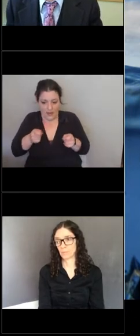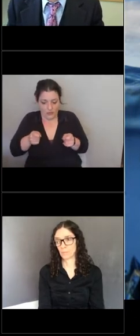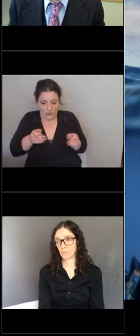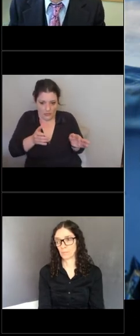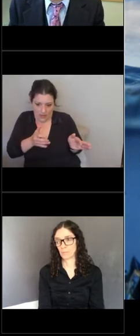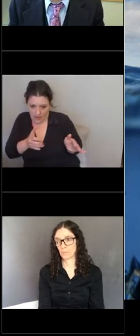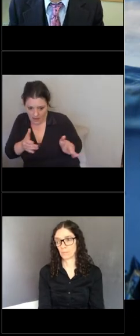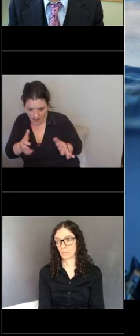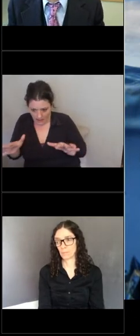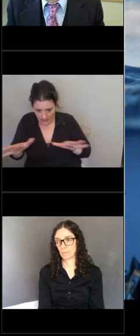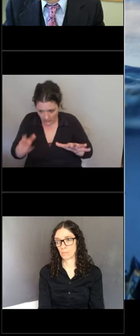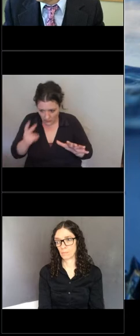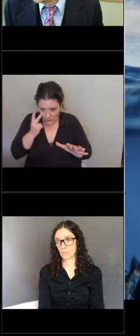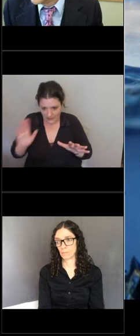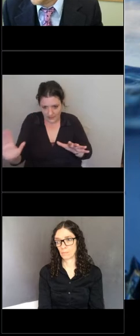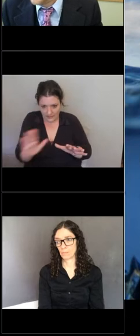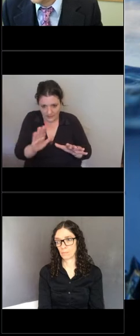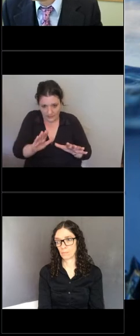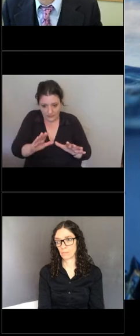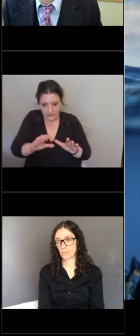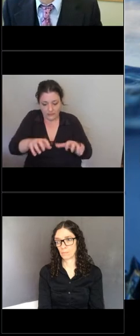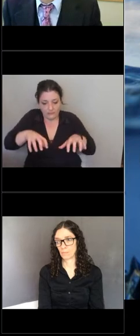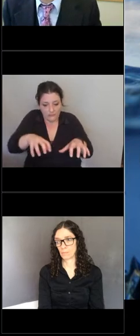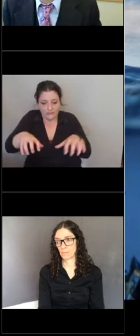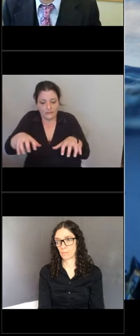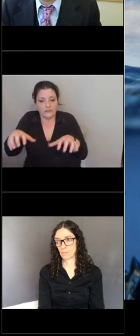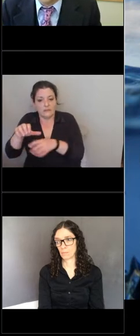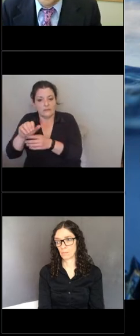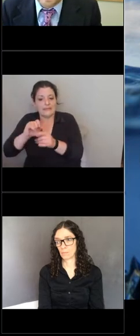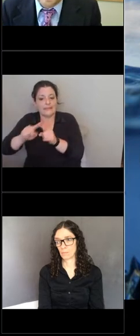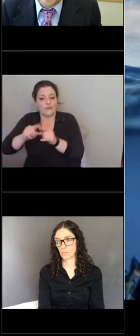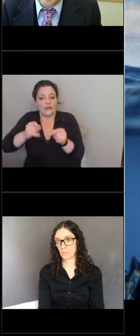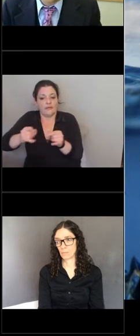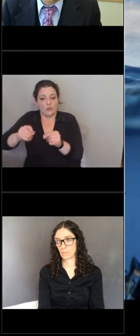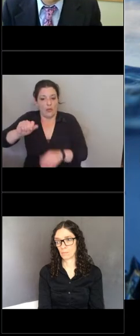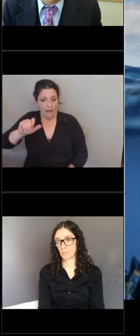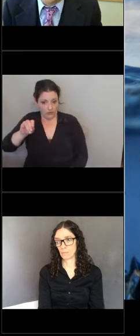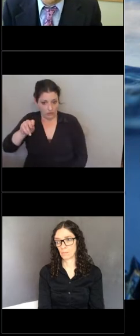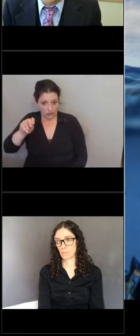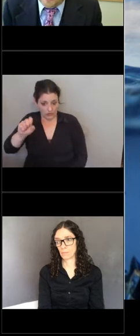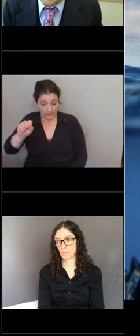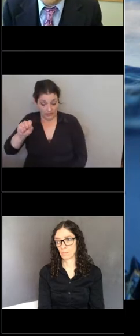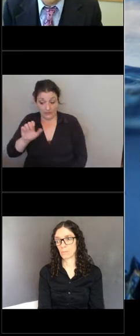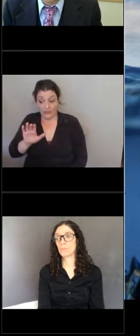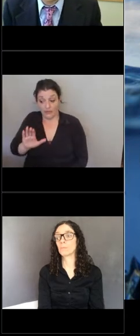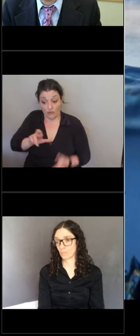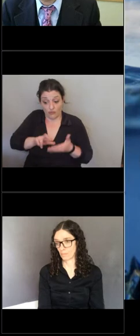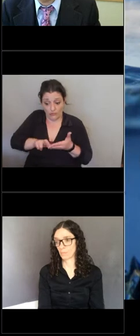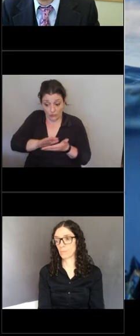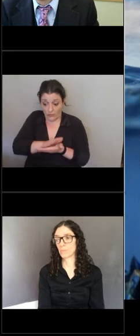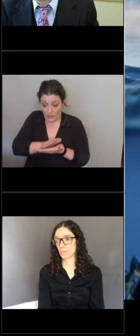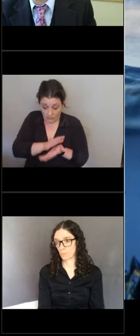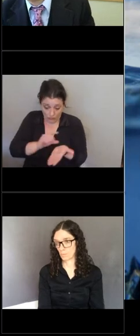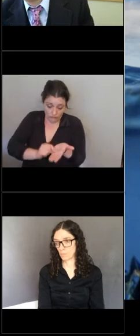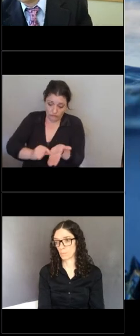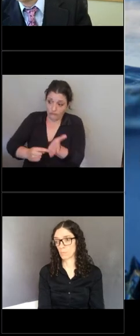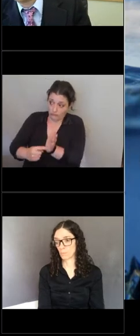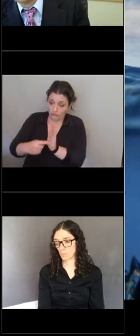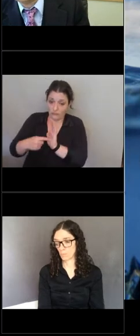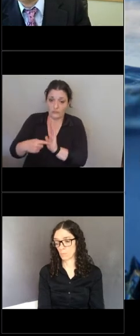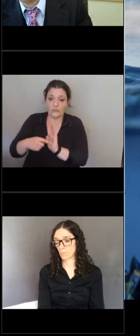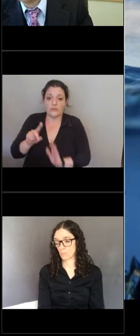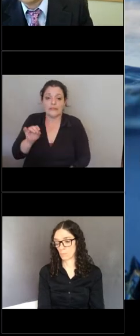al. Research paper was able to show that there is a small uptake in terms